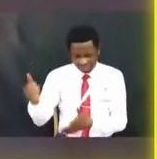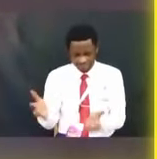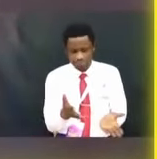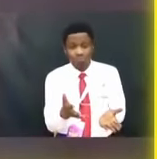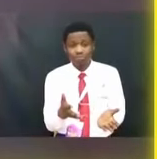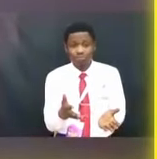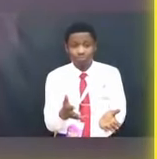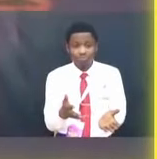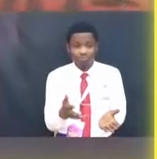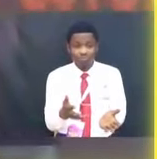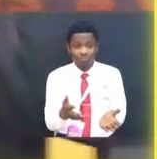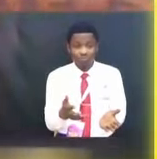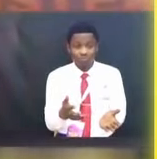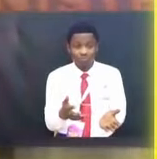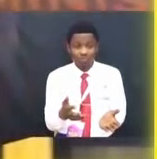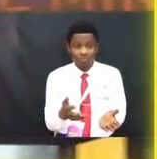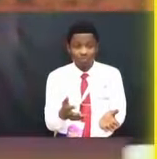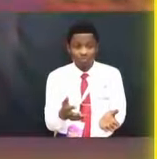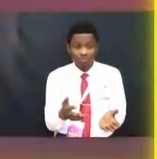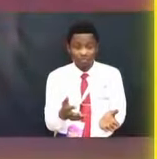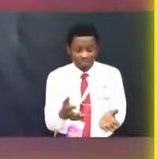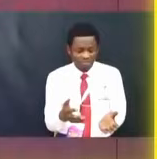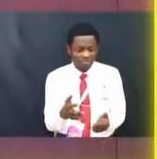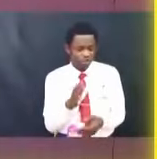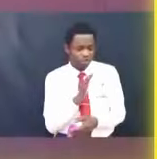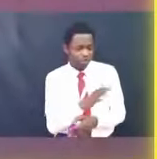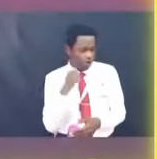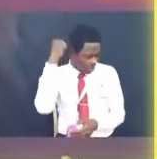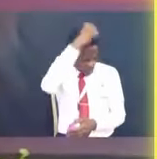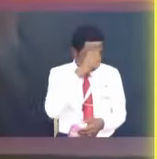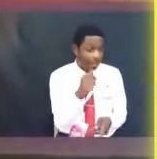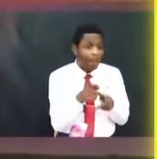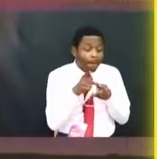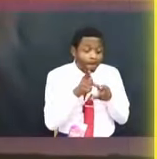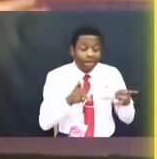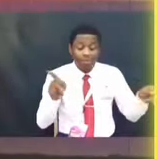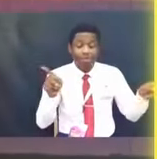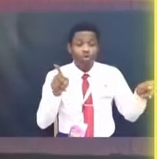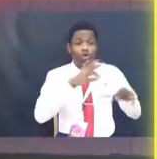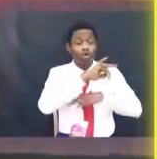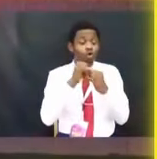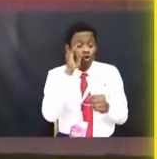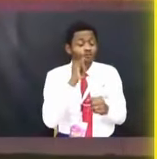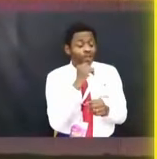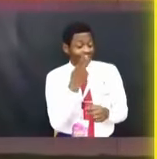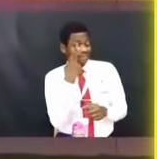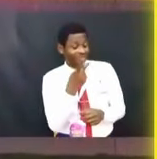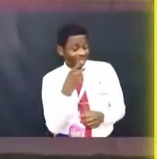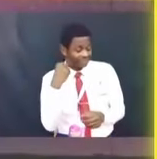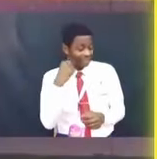not the type that you will come to your father's house and anoint you. This one is anointed for the whole Israel. He has